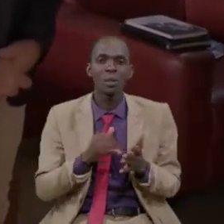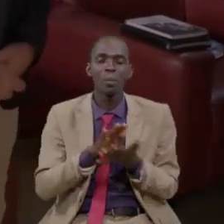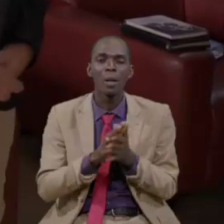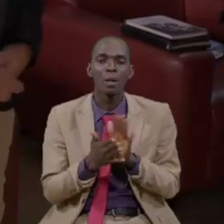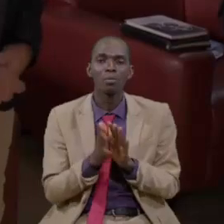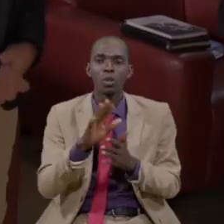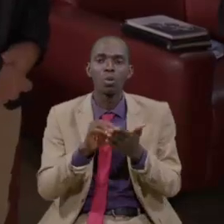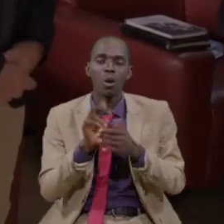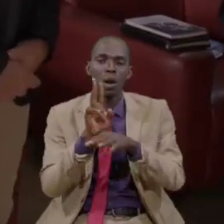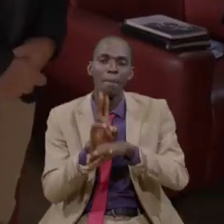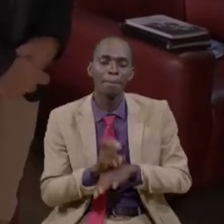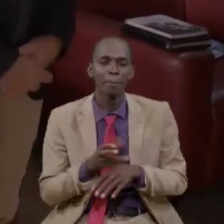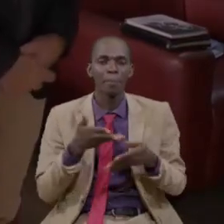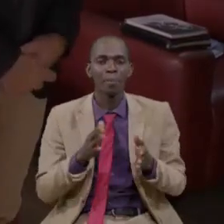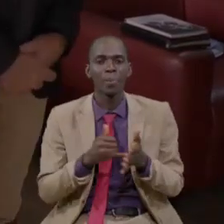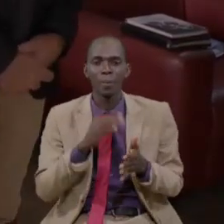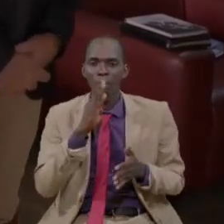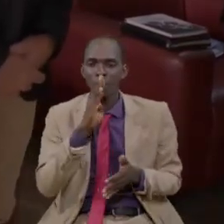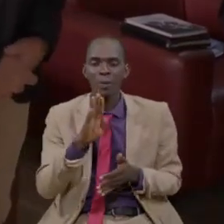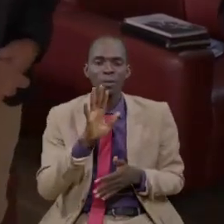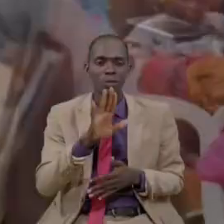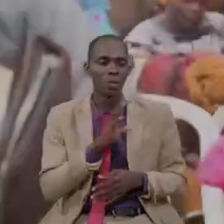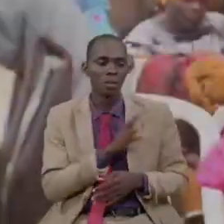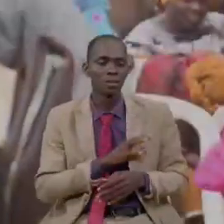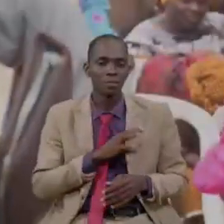Character. From day to day.